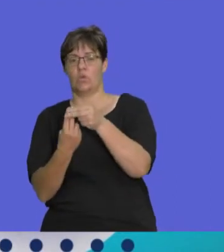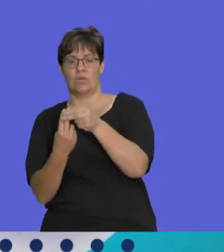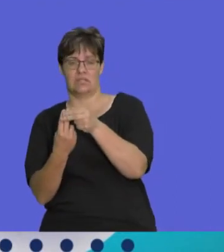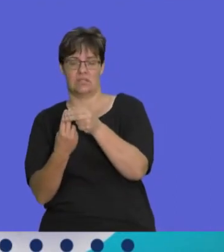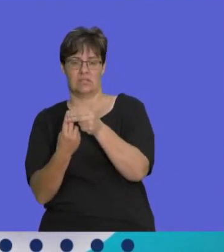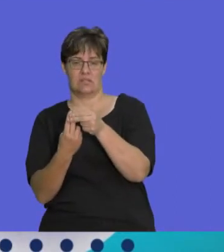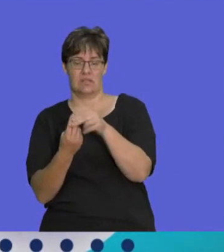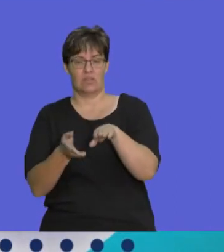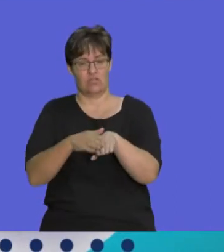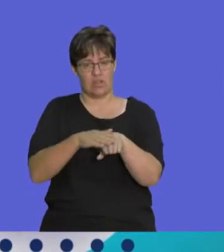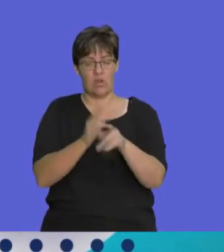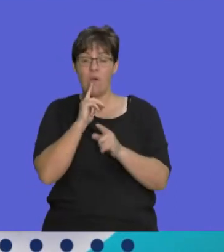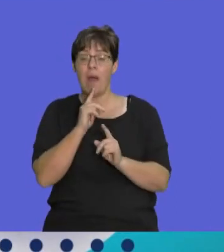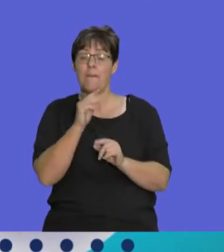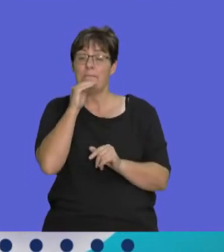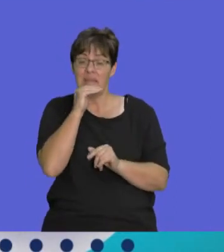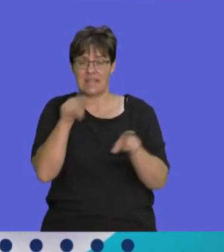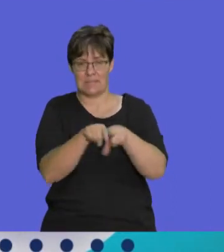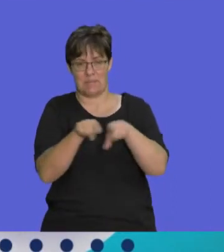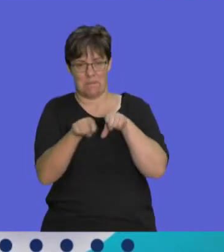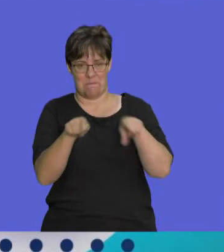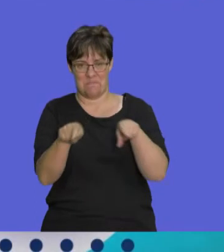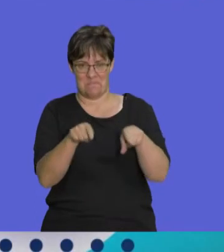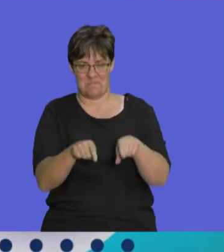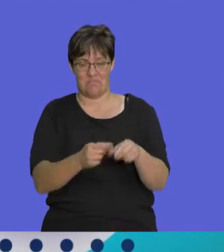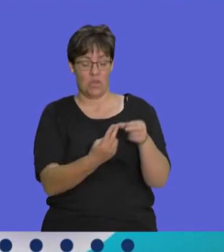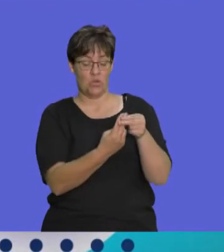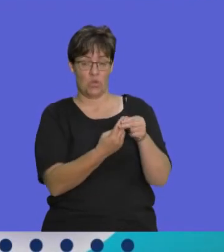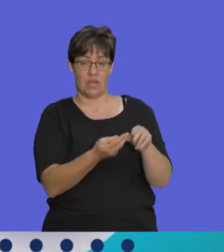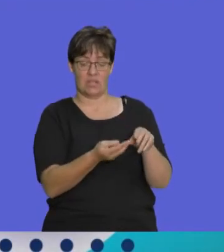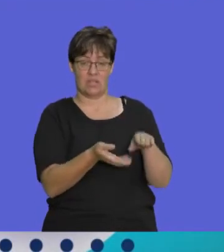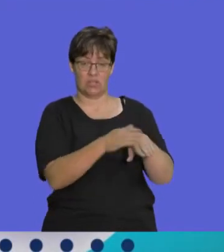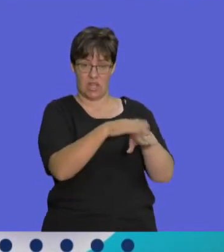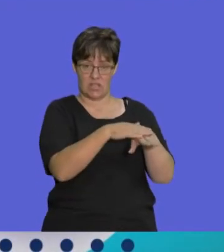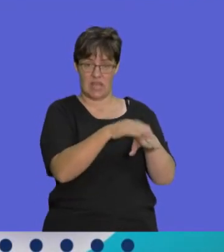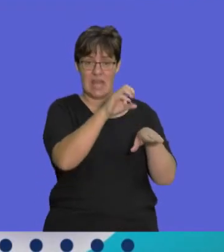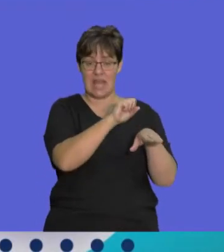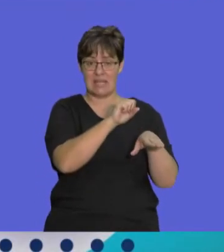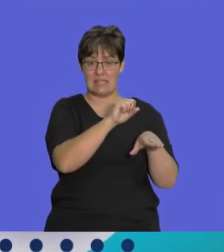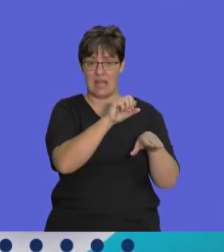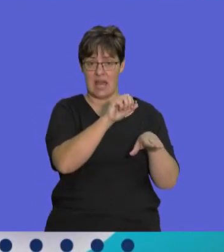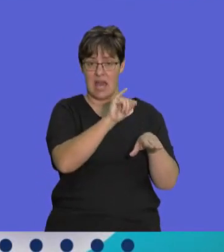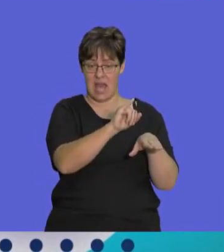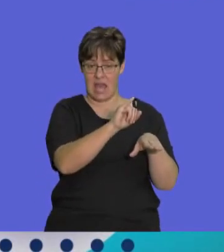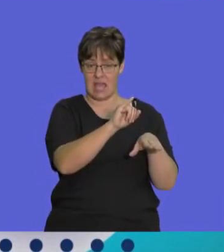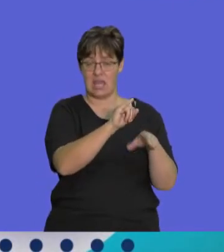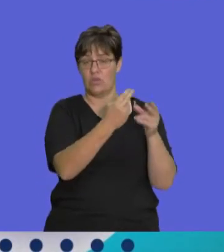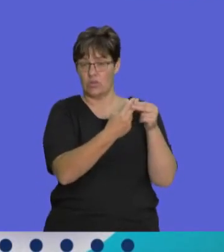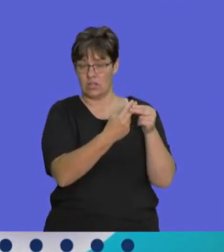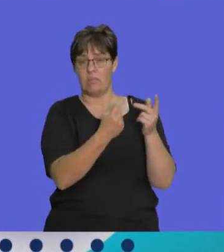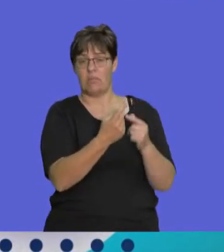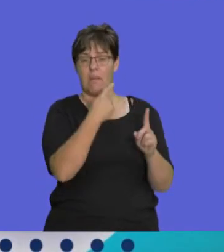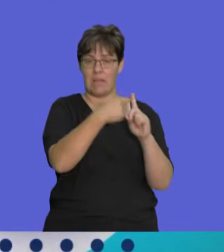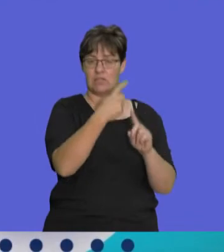charge to refer to one and the same thing, right? So the unit charge is the SI unit of charge, which is plus